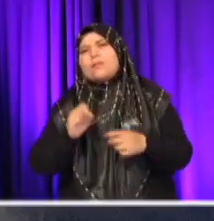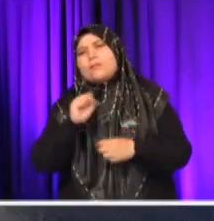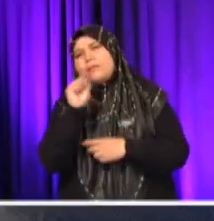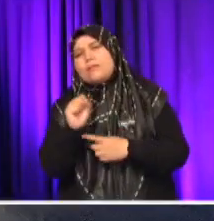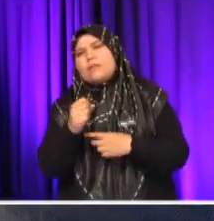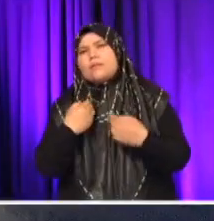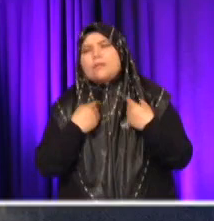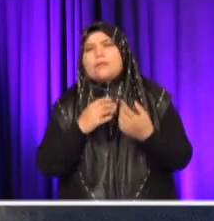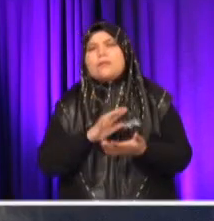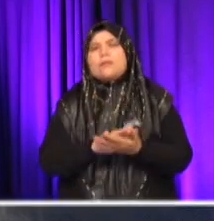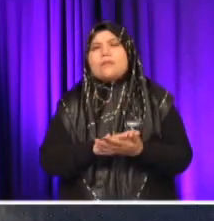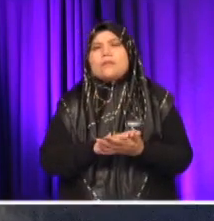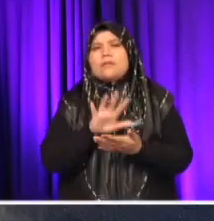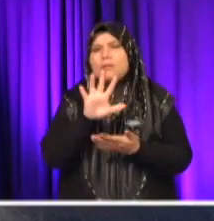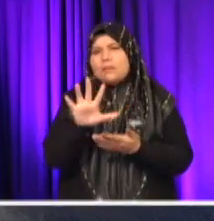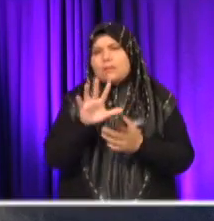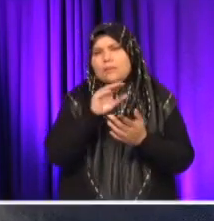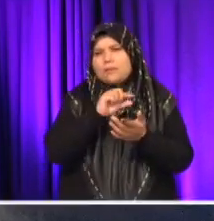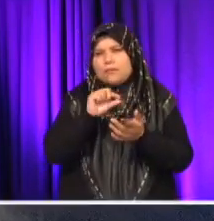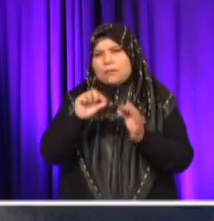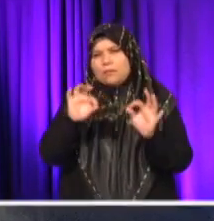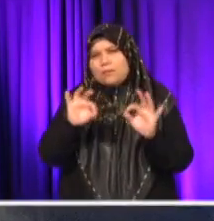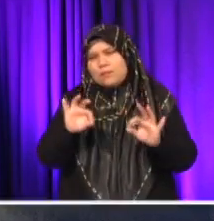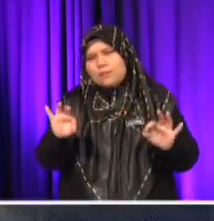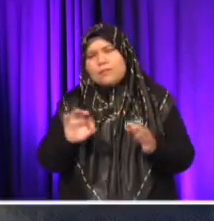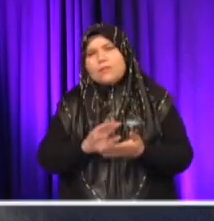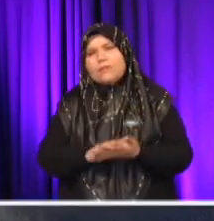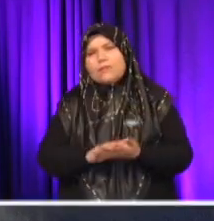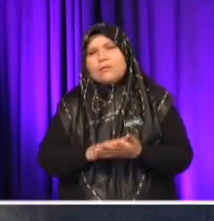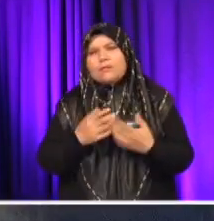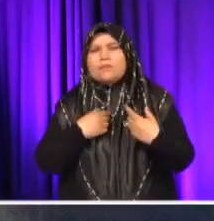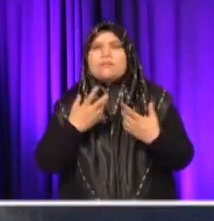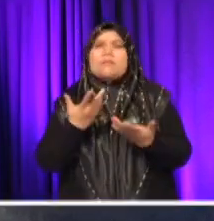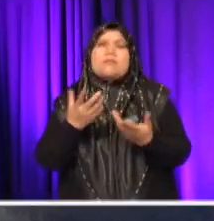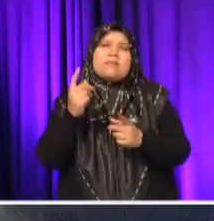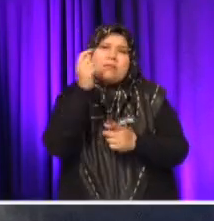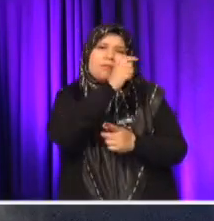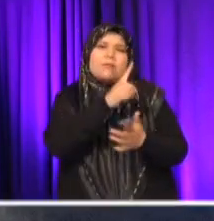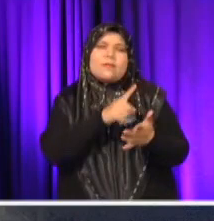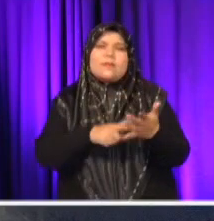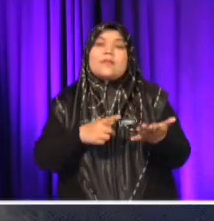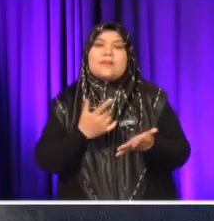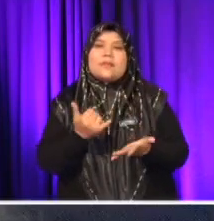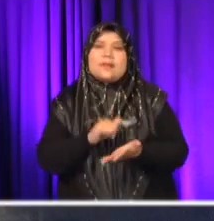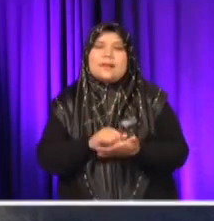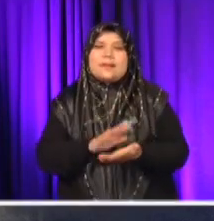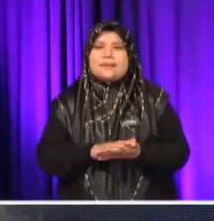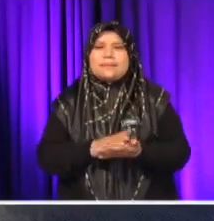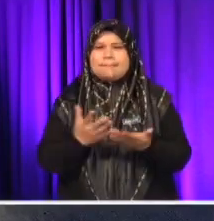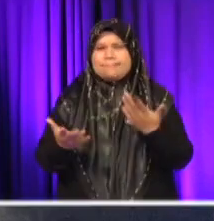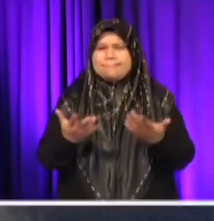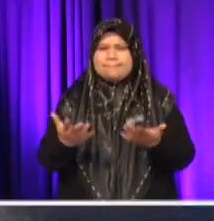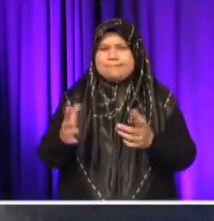these 5 descriptions. Okay. And do you want to guess what What is it? Stationery? I